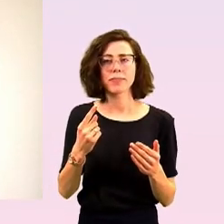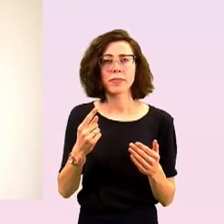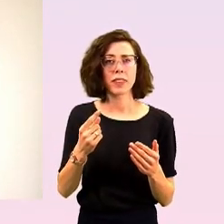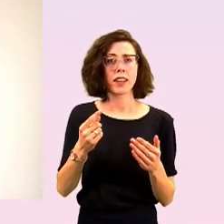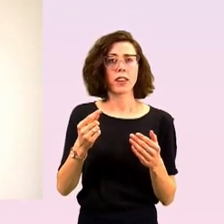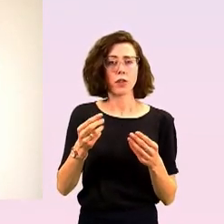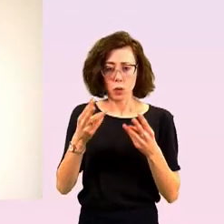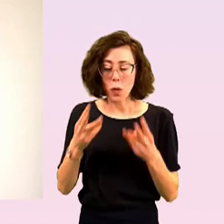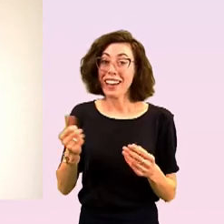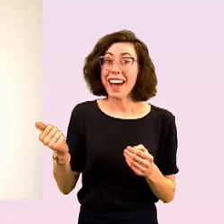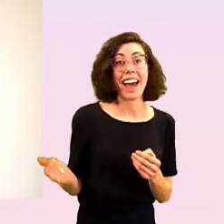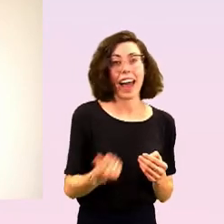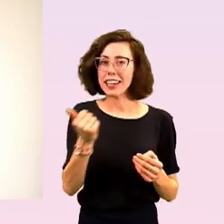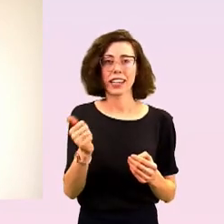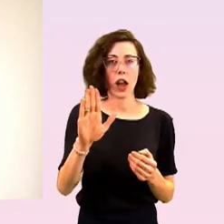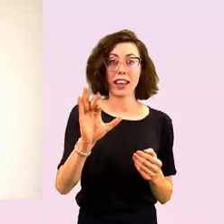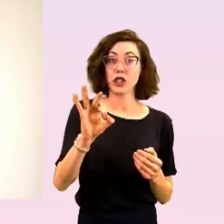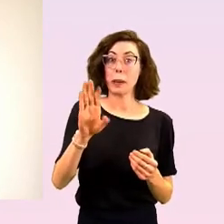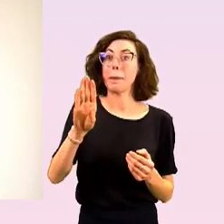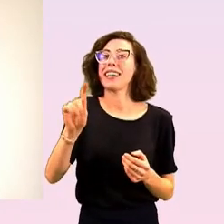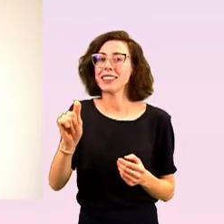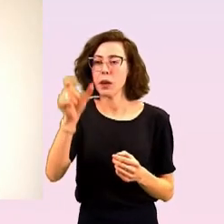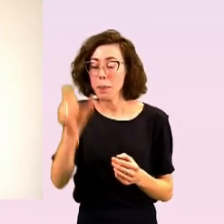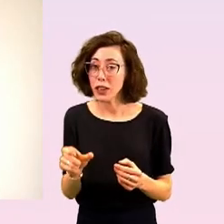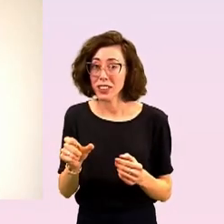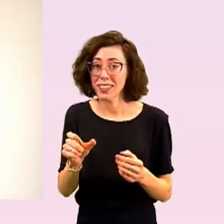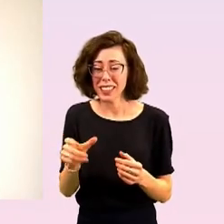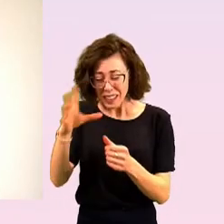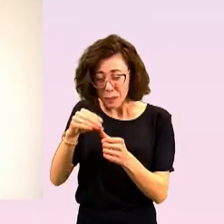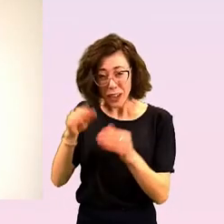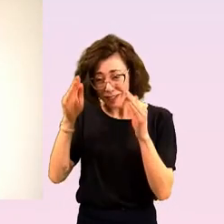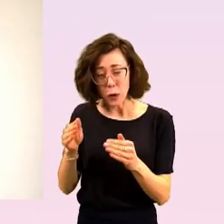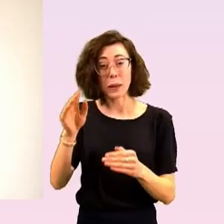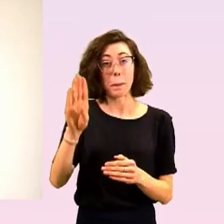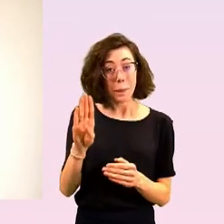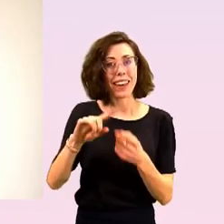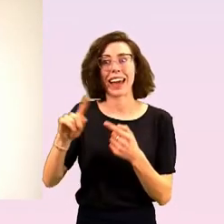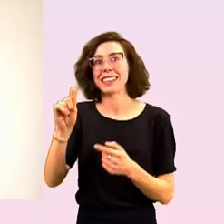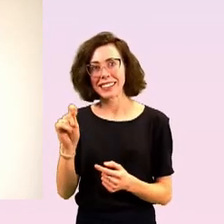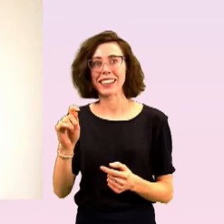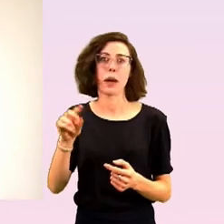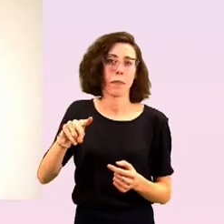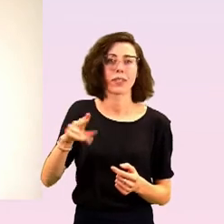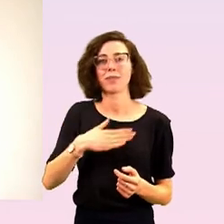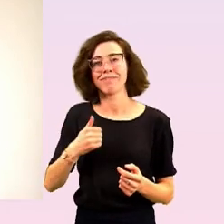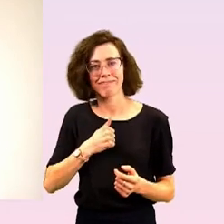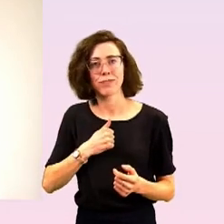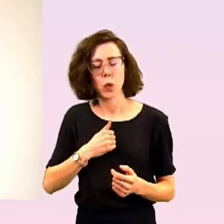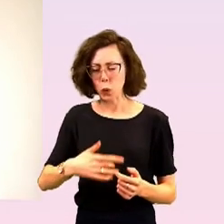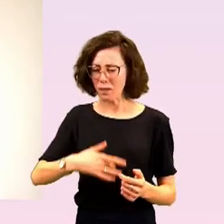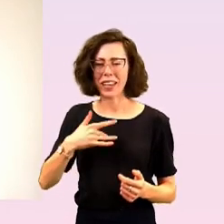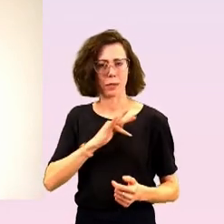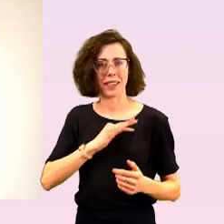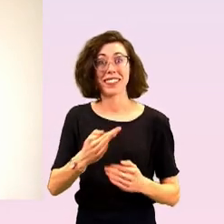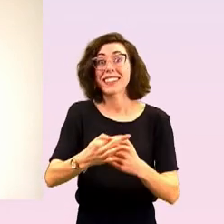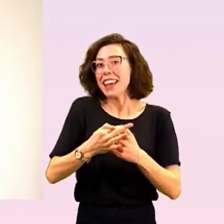LGBT person, and particularly the B and the T, to feel safe, I think it has to be LGBT led. And there has to